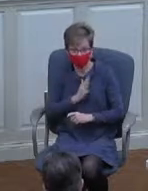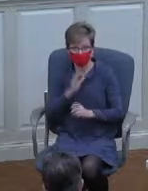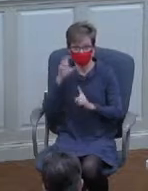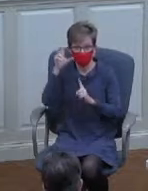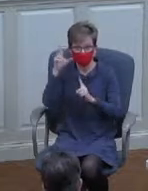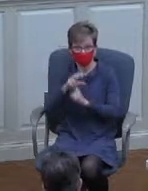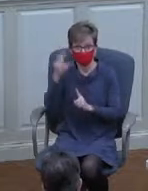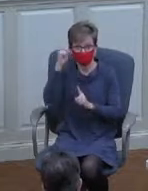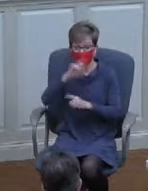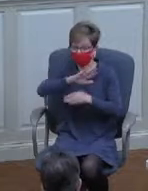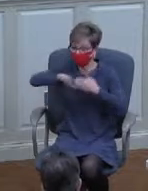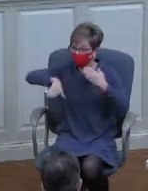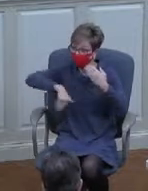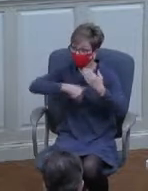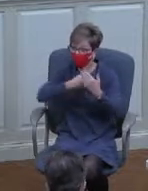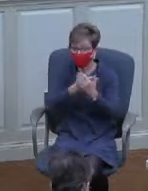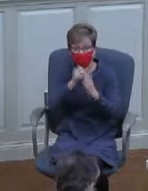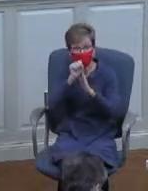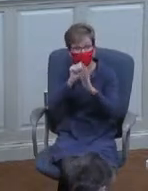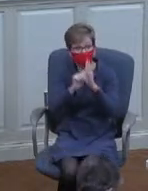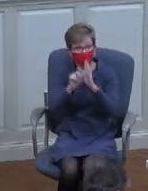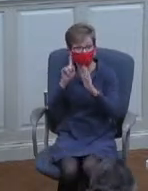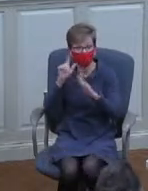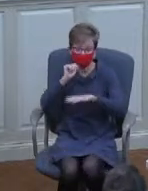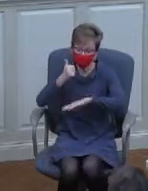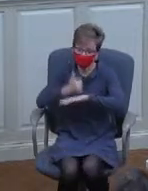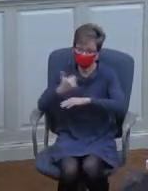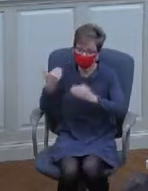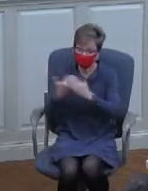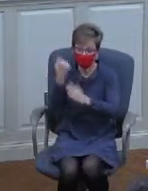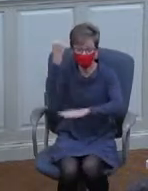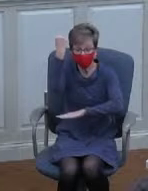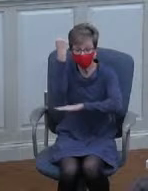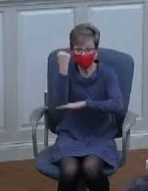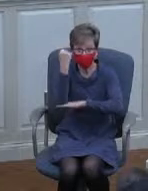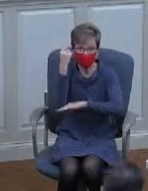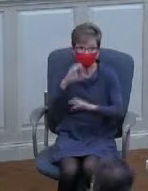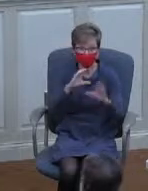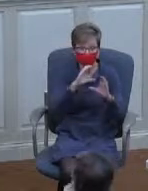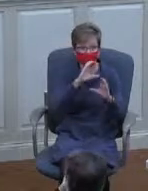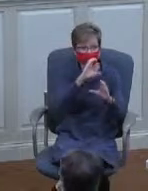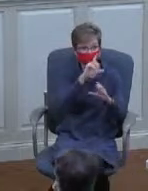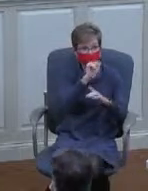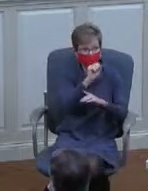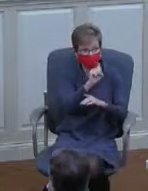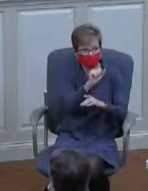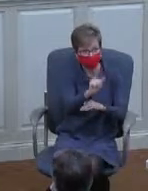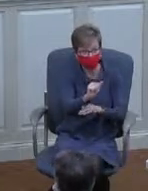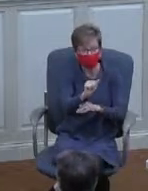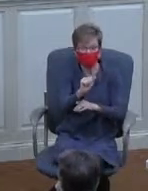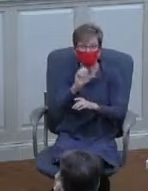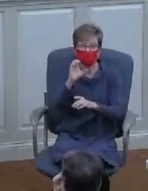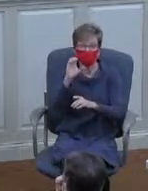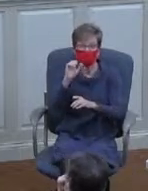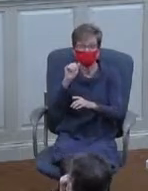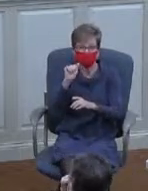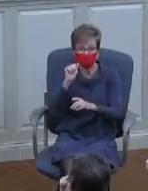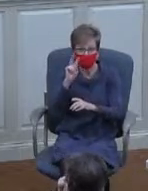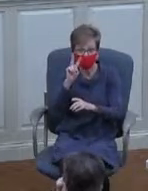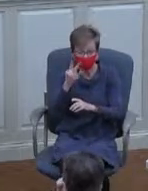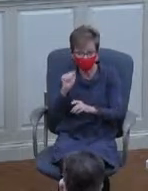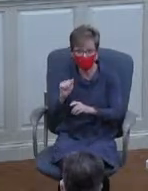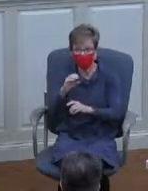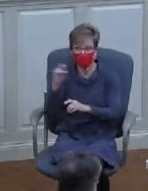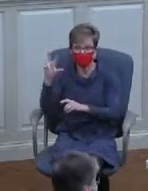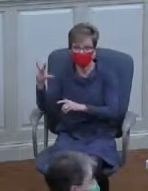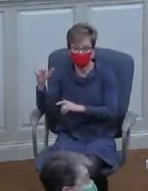Kentucky. She set a whole new record for Class A, Class 2, and Class 3A that nobody in Kentucky